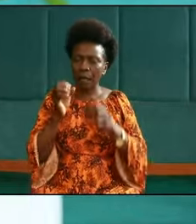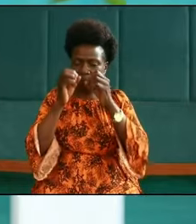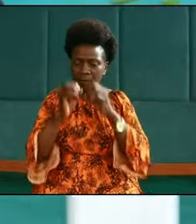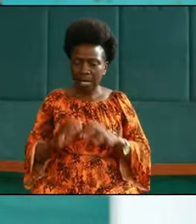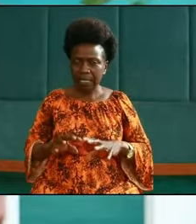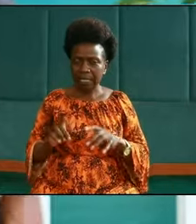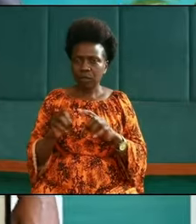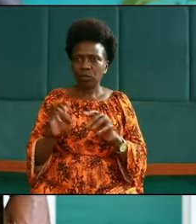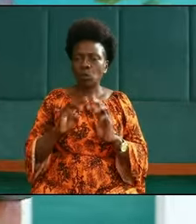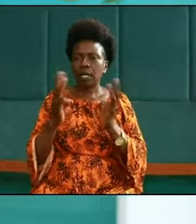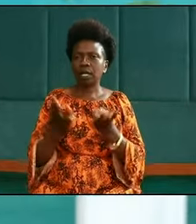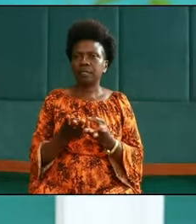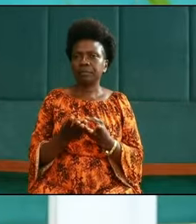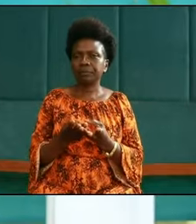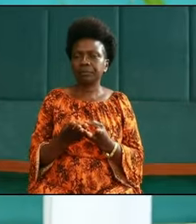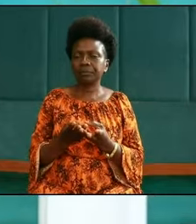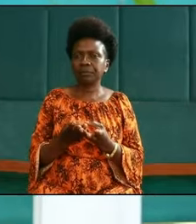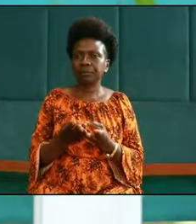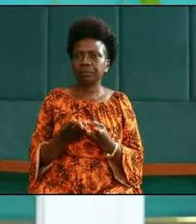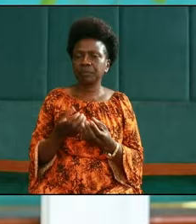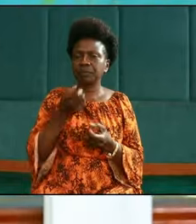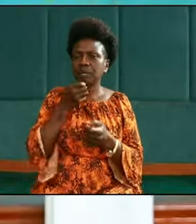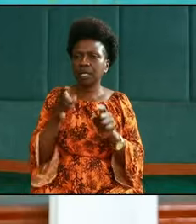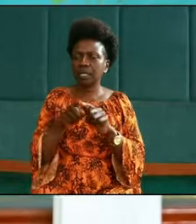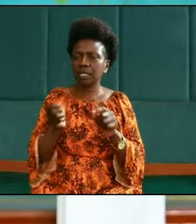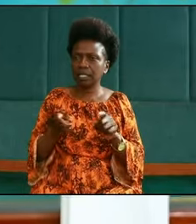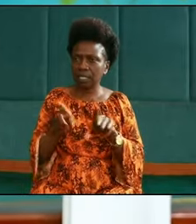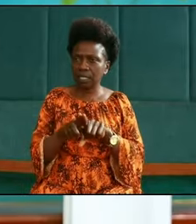world. My brother,